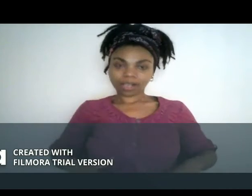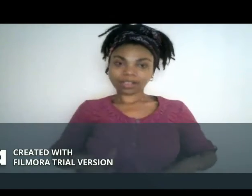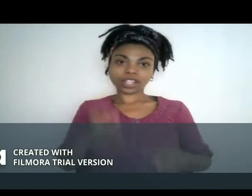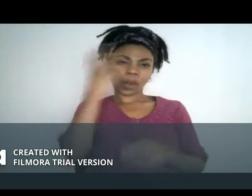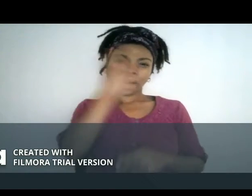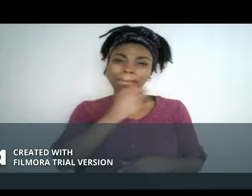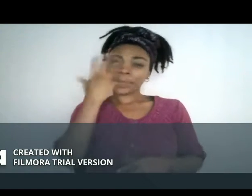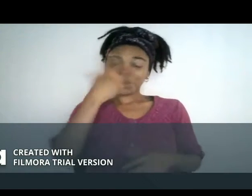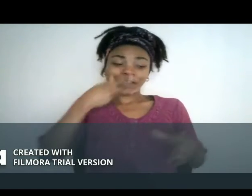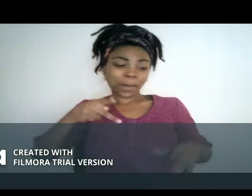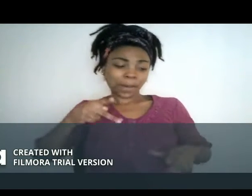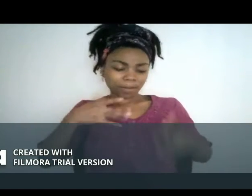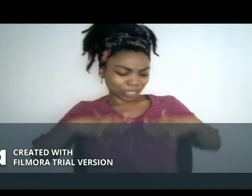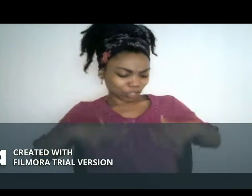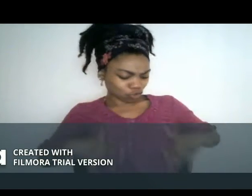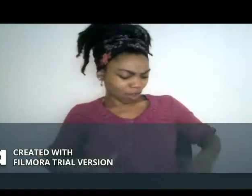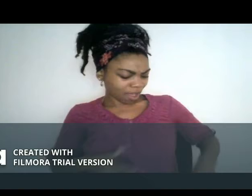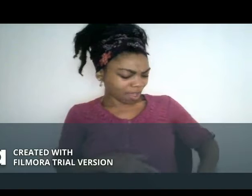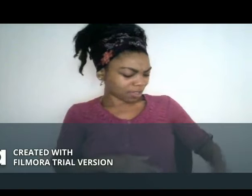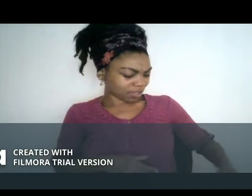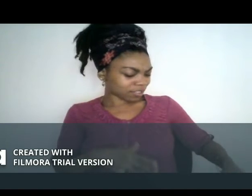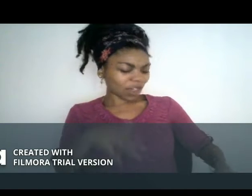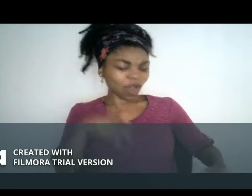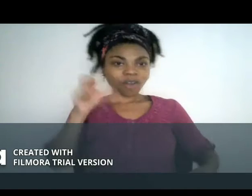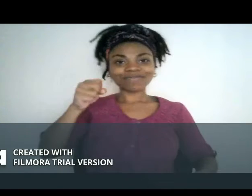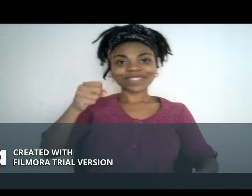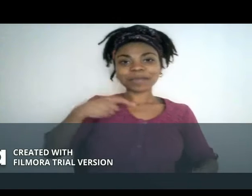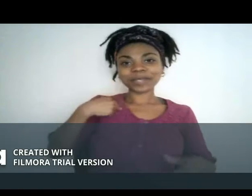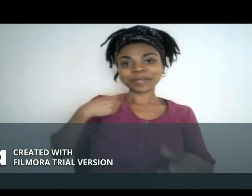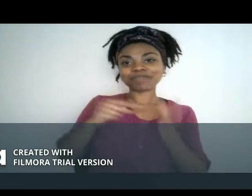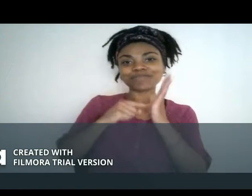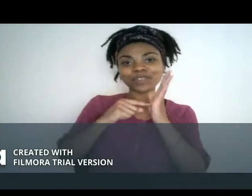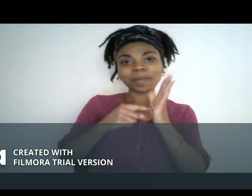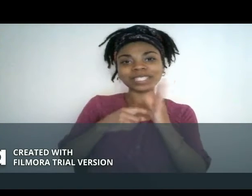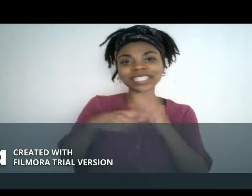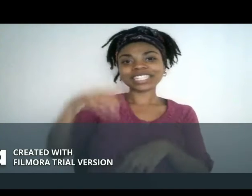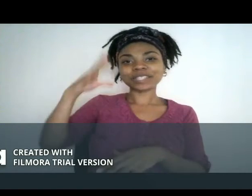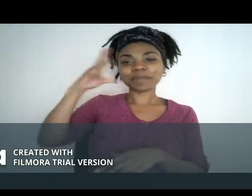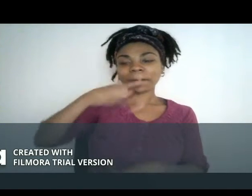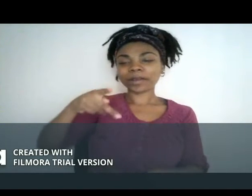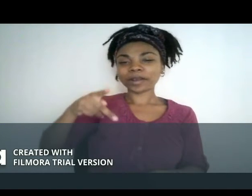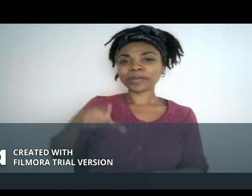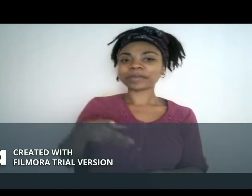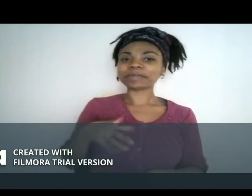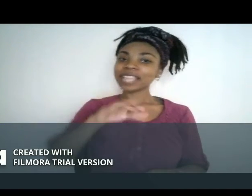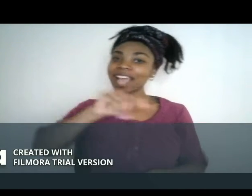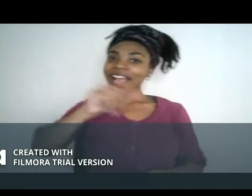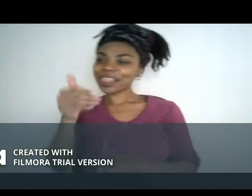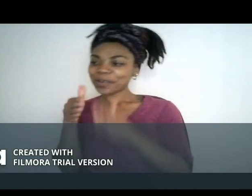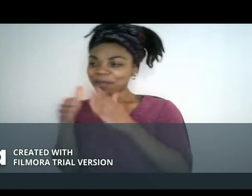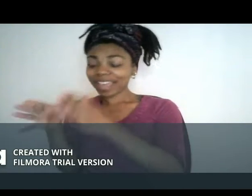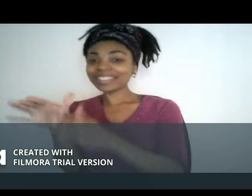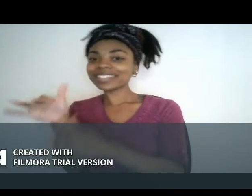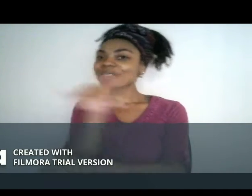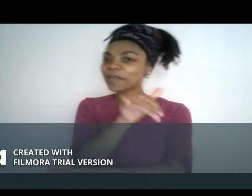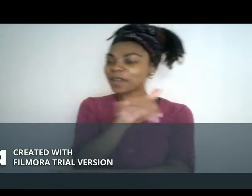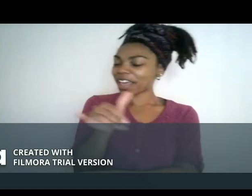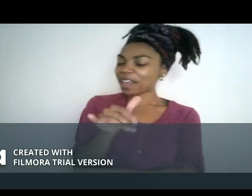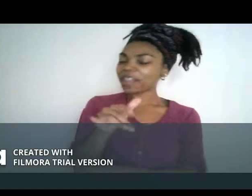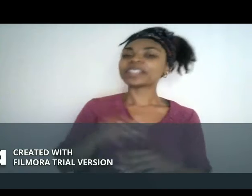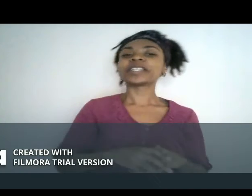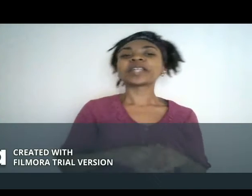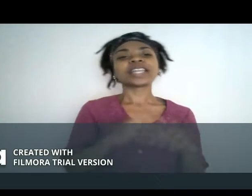of beautiful purple in this dress. And so yeah, I'm representing my purple in other ways as